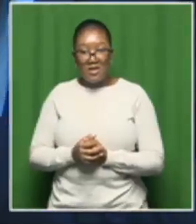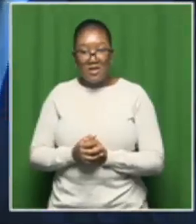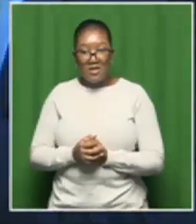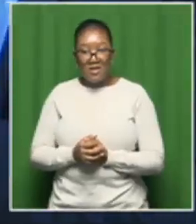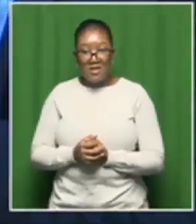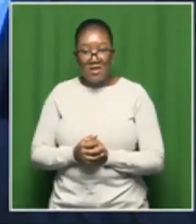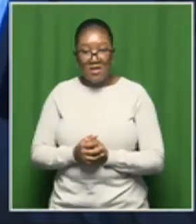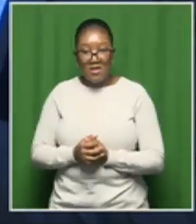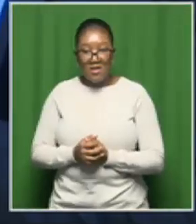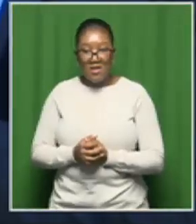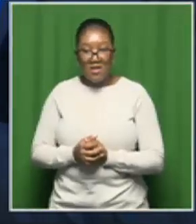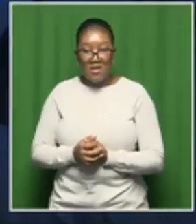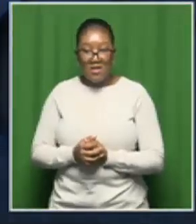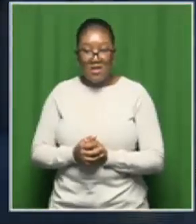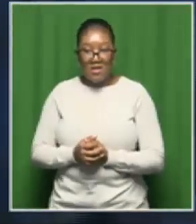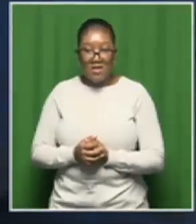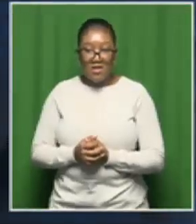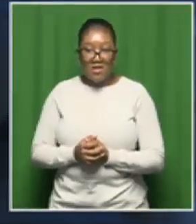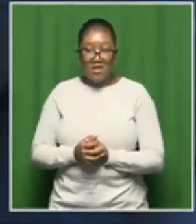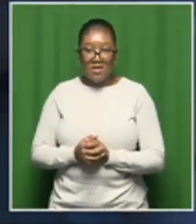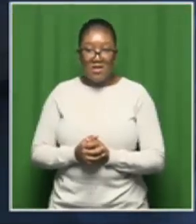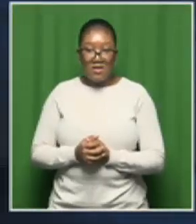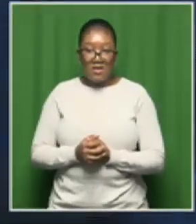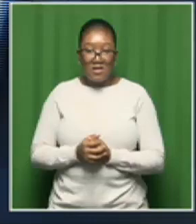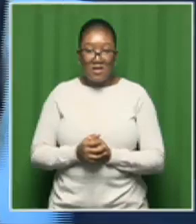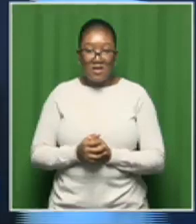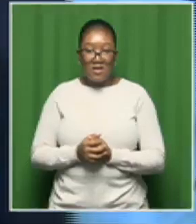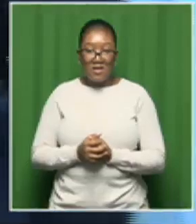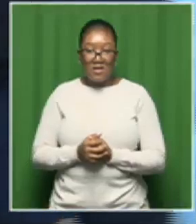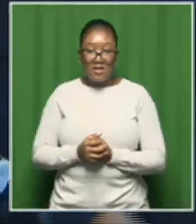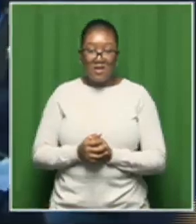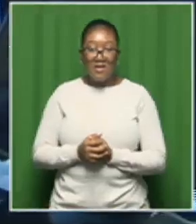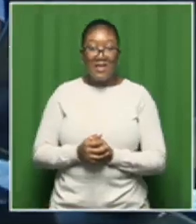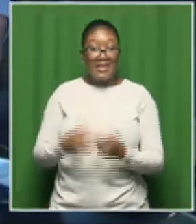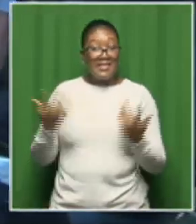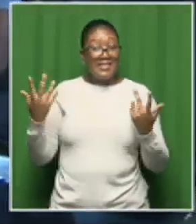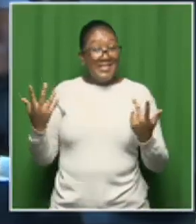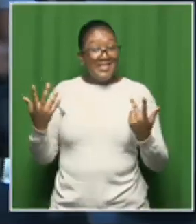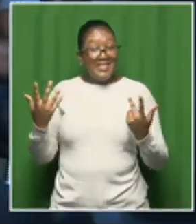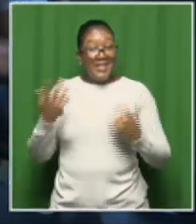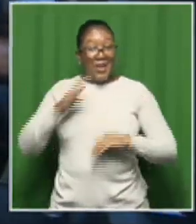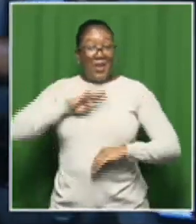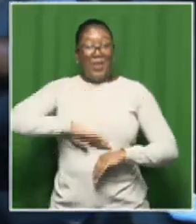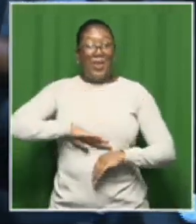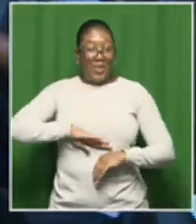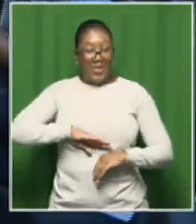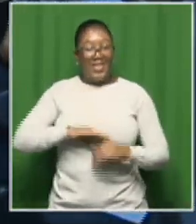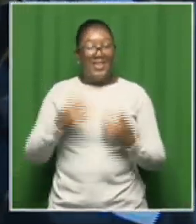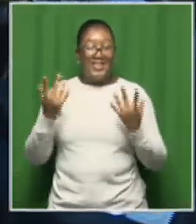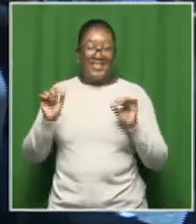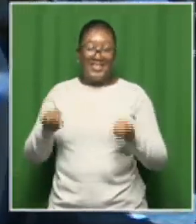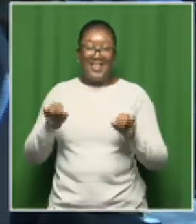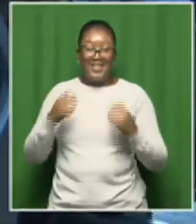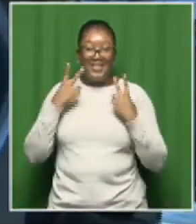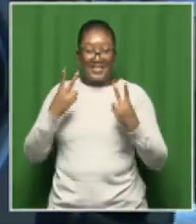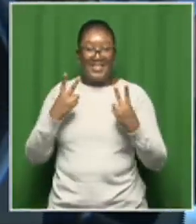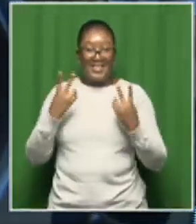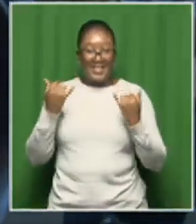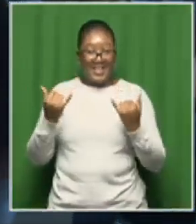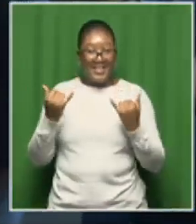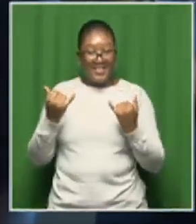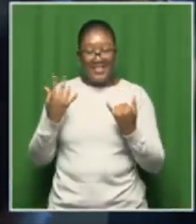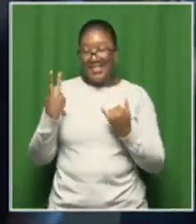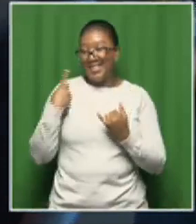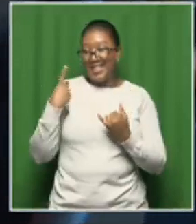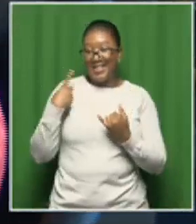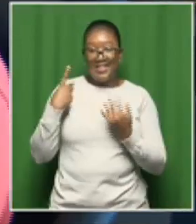go. actually. Oh, okay. All right, there we go. Hand you back. That was a lot of work. Okay, Hask, you and I are